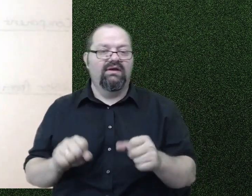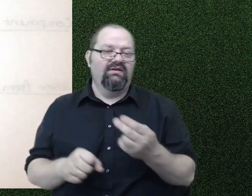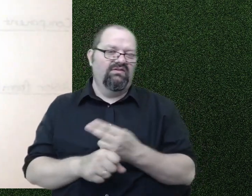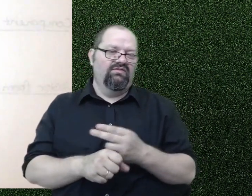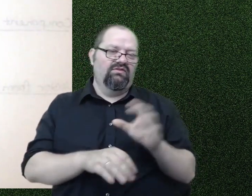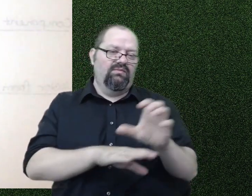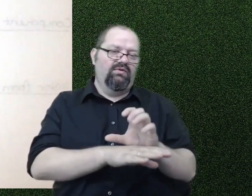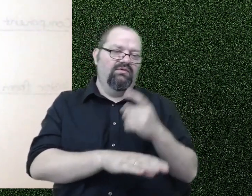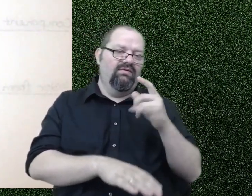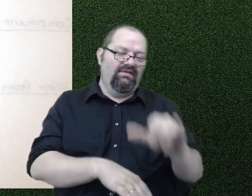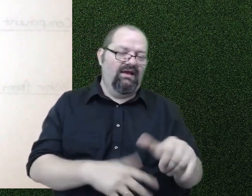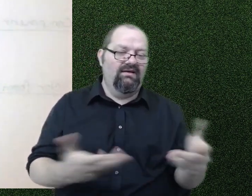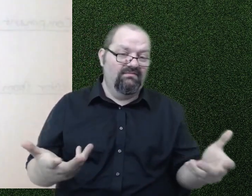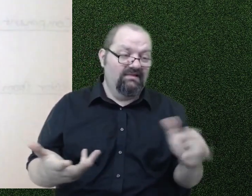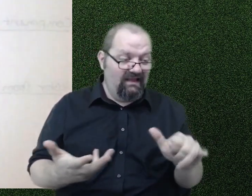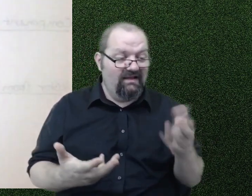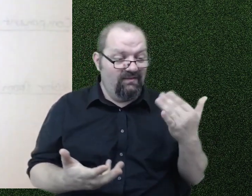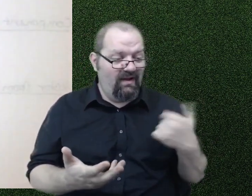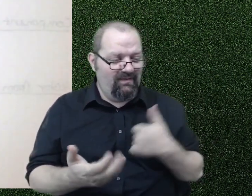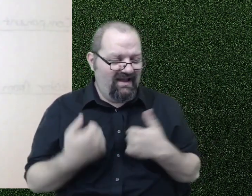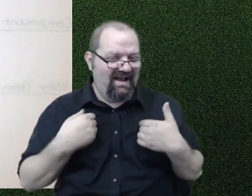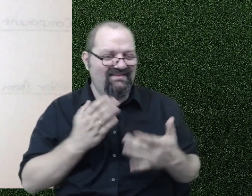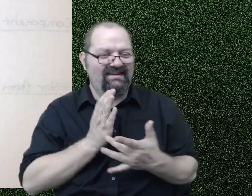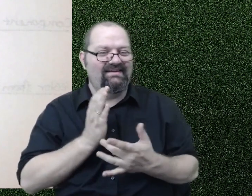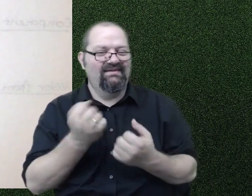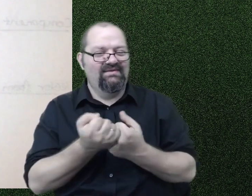for that. That's what technology is for.